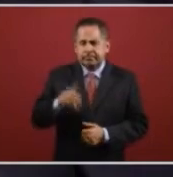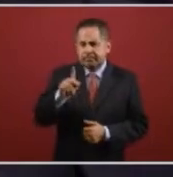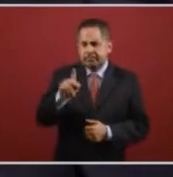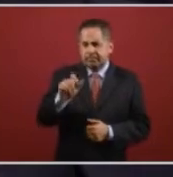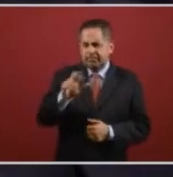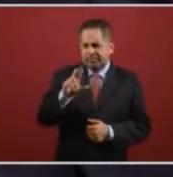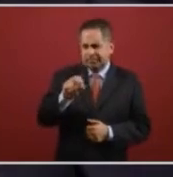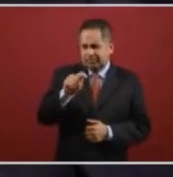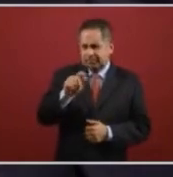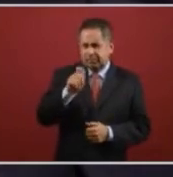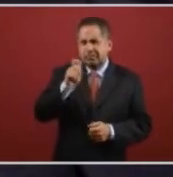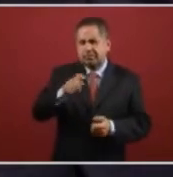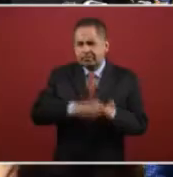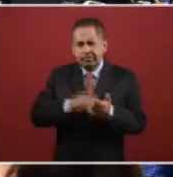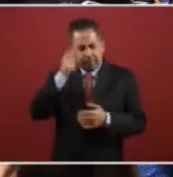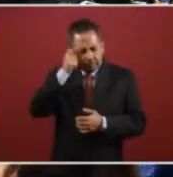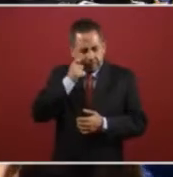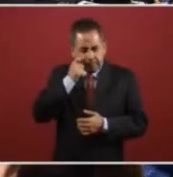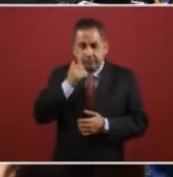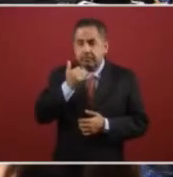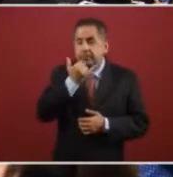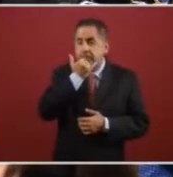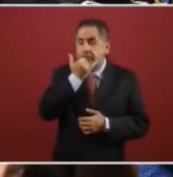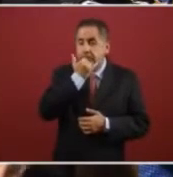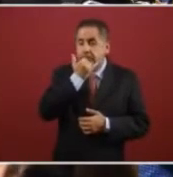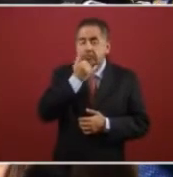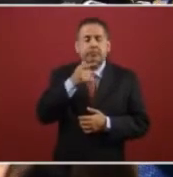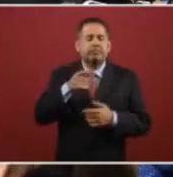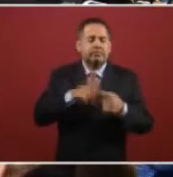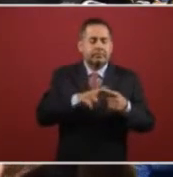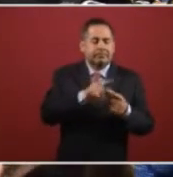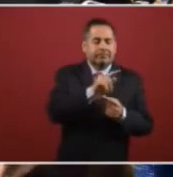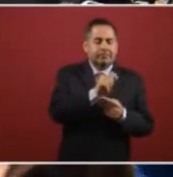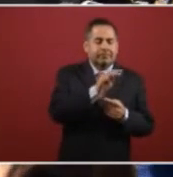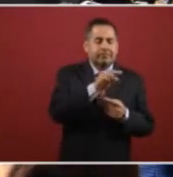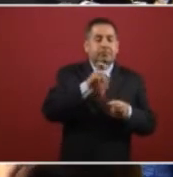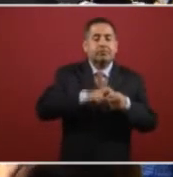affected? So the place,